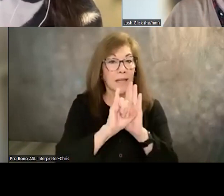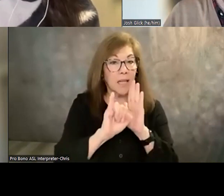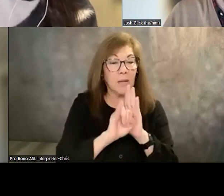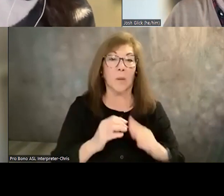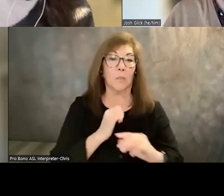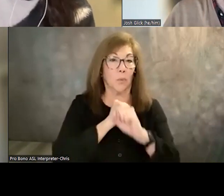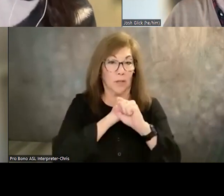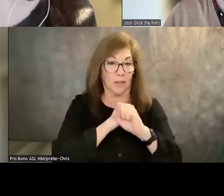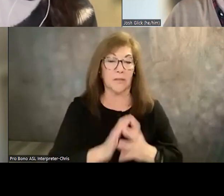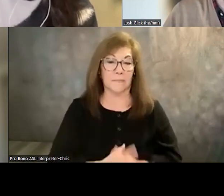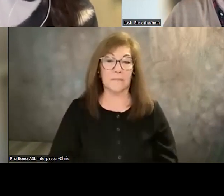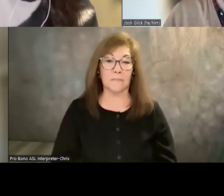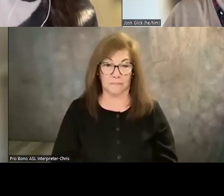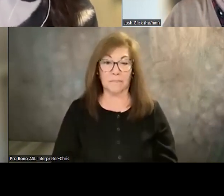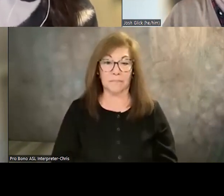protection.